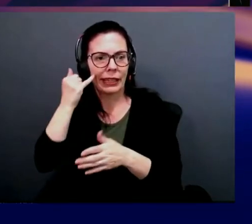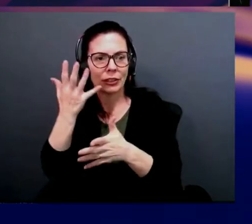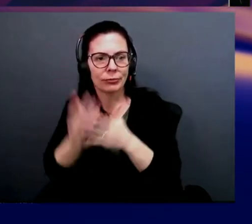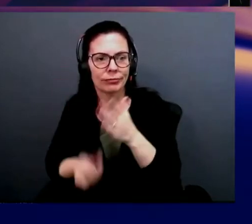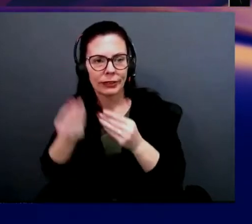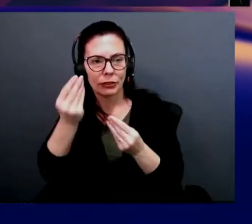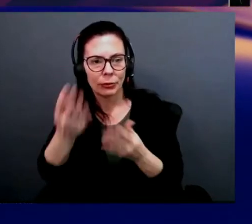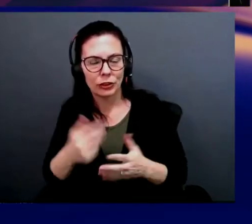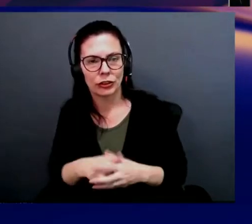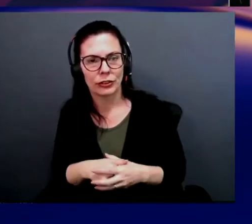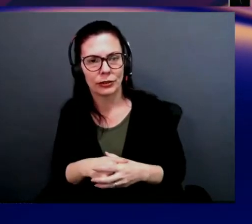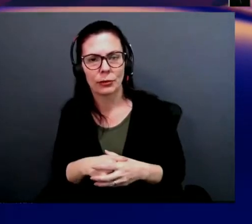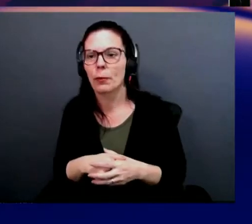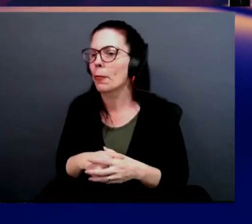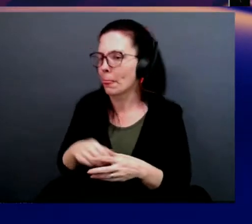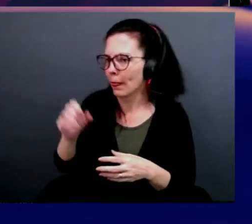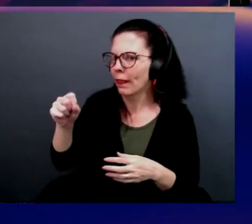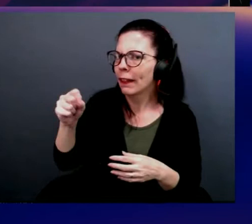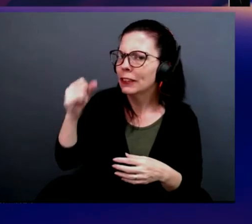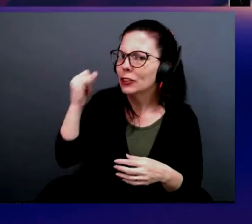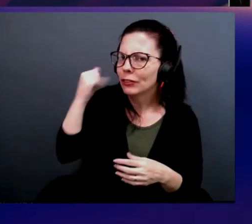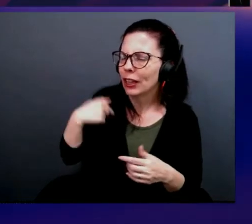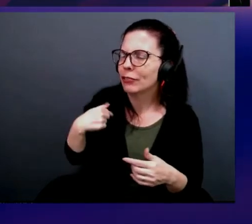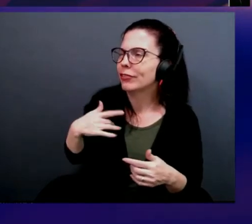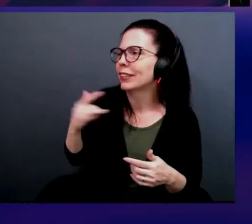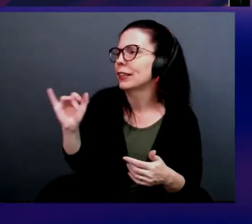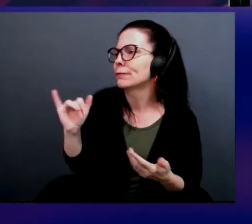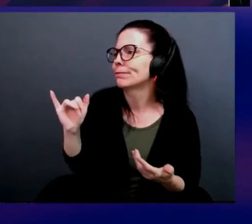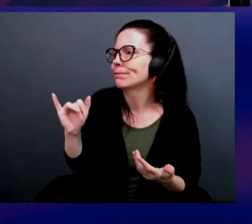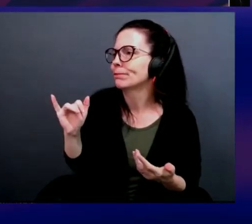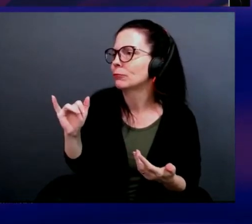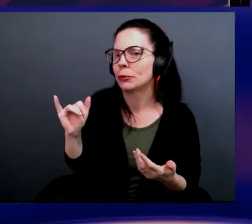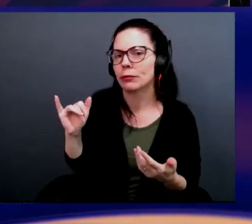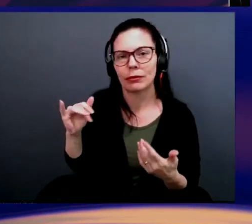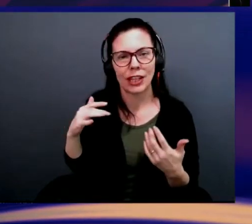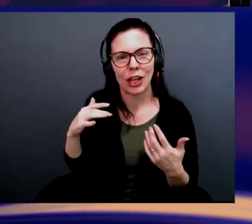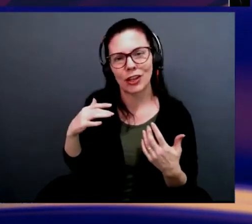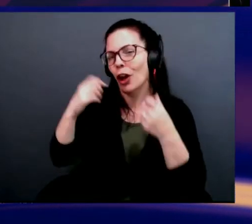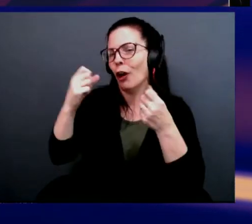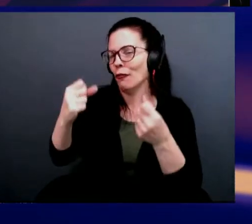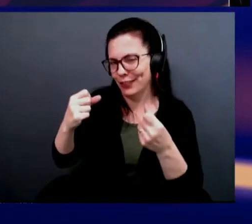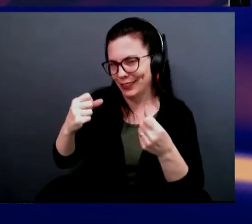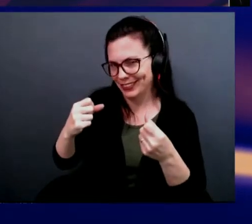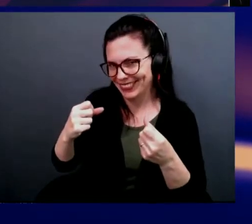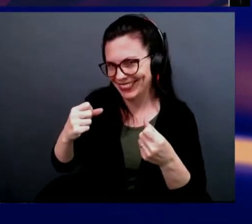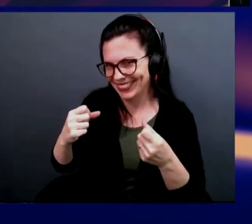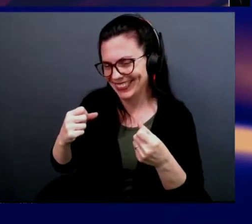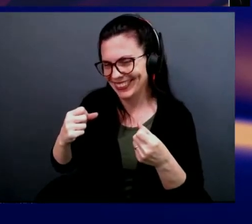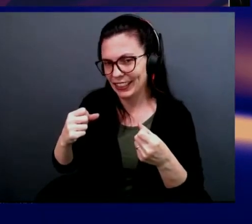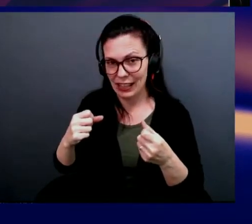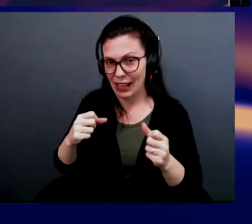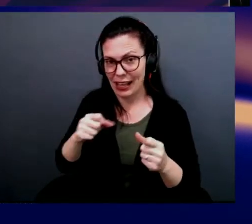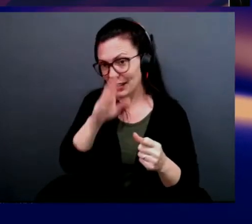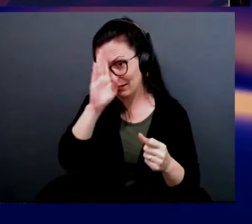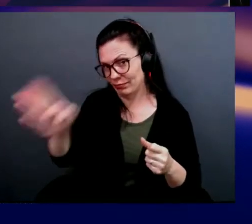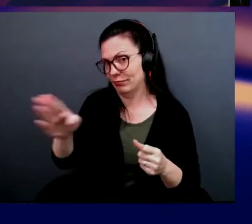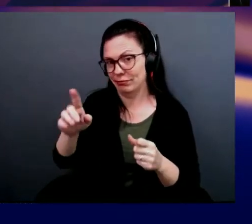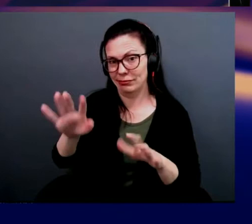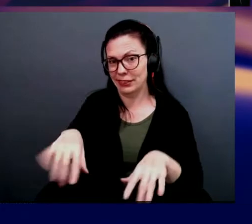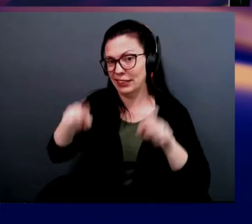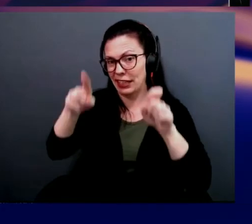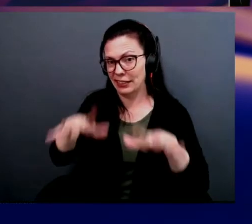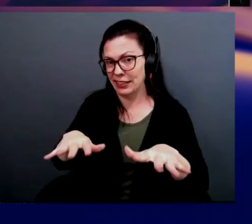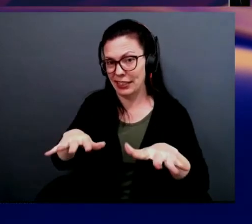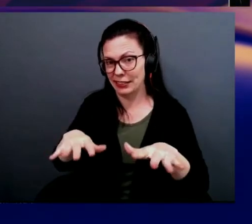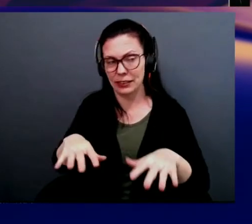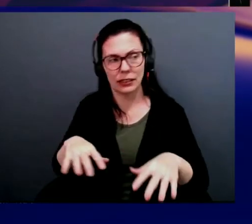feeling particularly, let's say, confident, could I just go straight to the assessment?